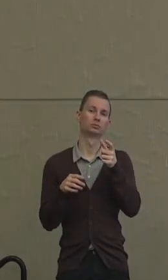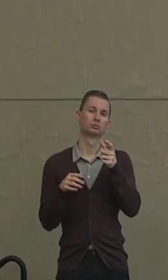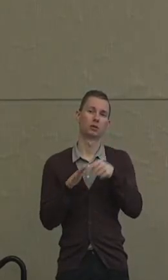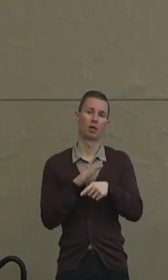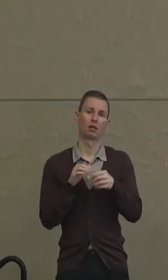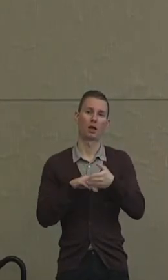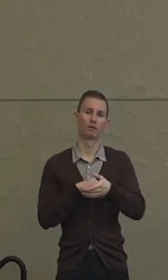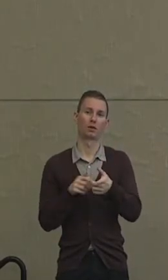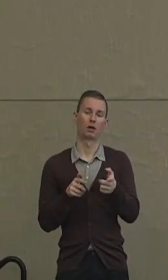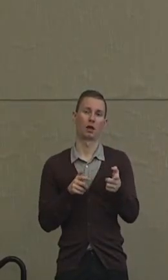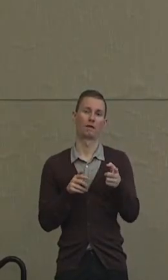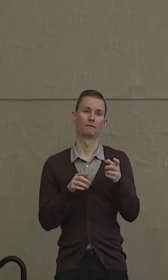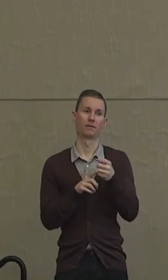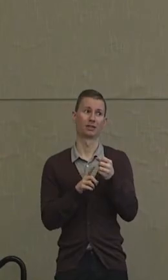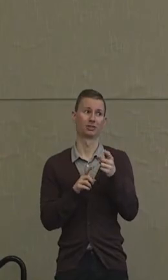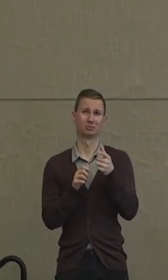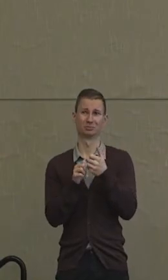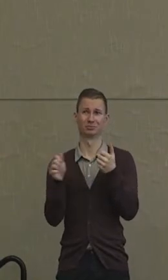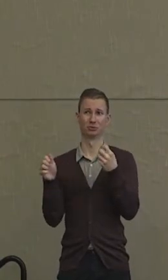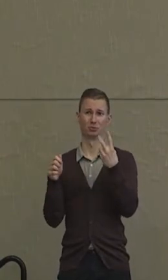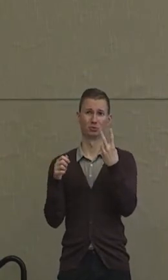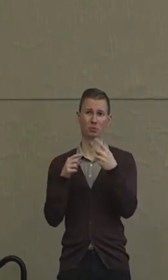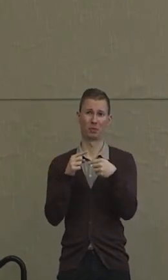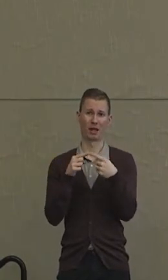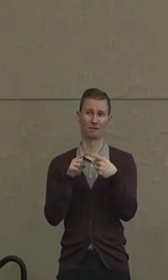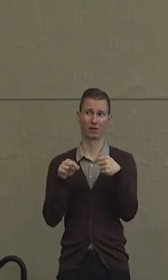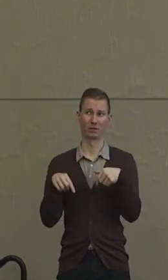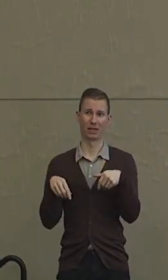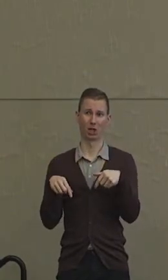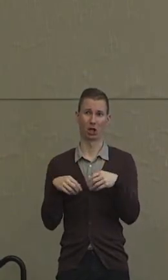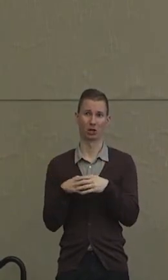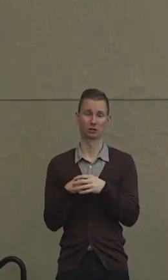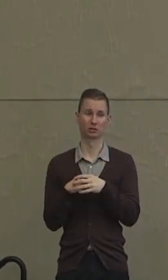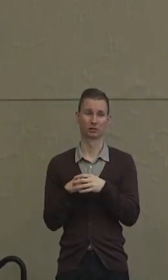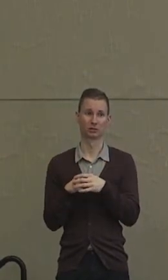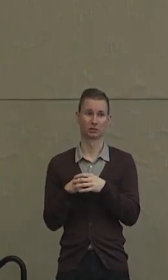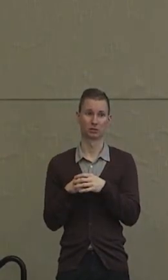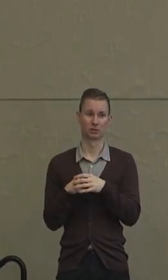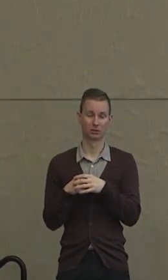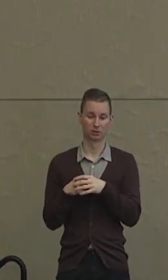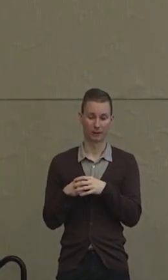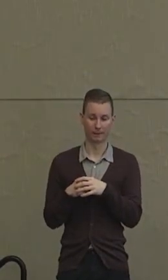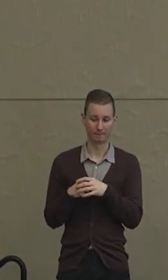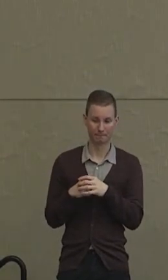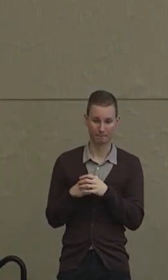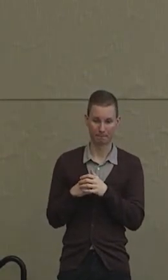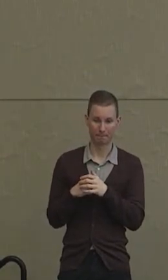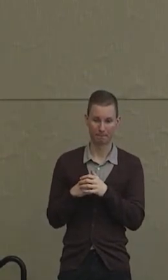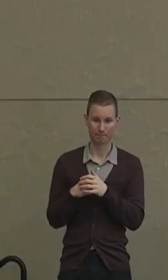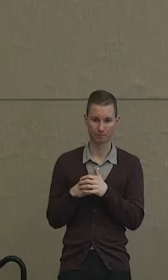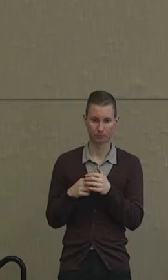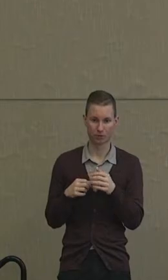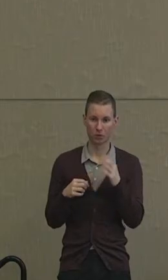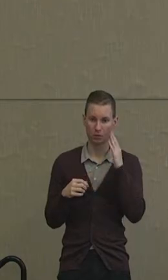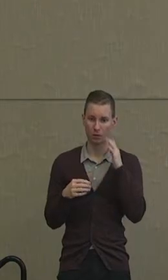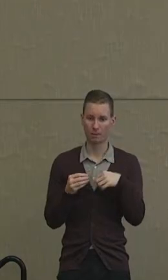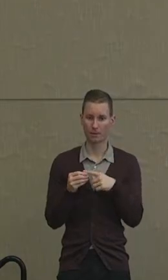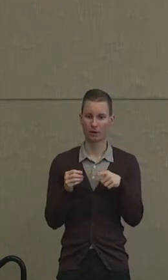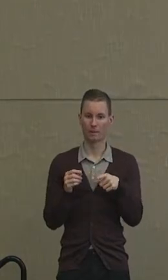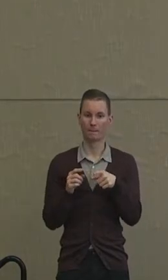know, 2 miles away from here. And many people know Vikia because of the activism in Chicago and nationally to uplift